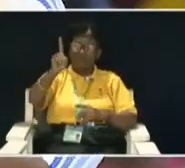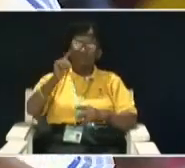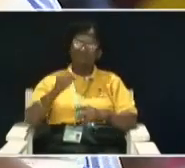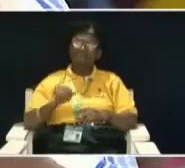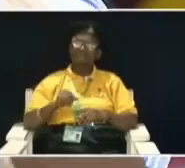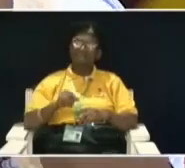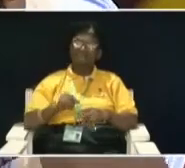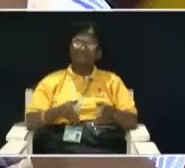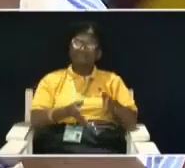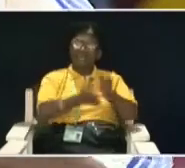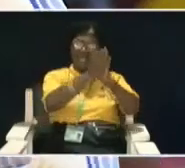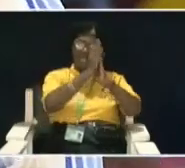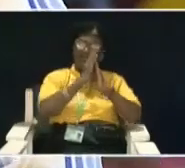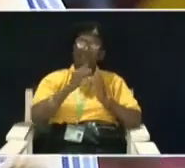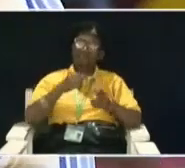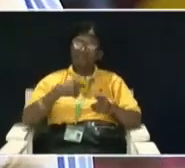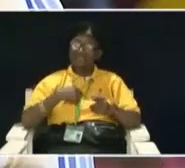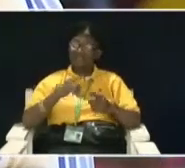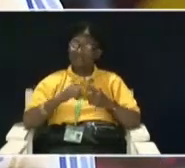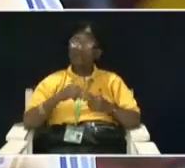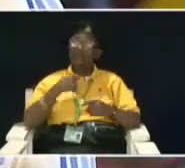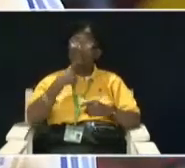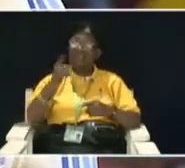He asked me to tell you to relax.